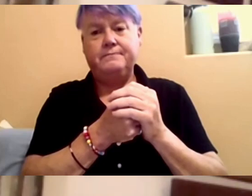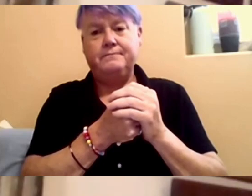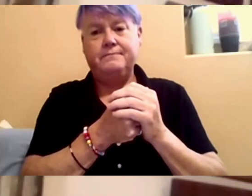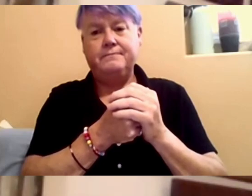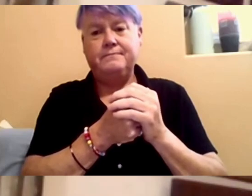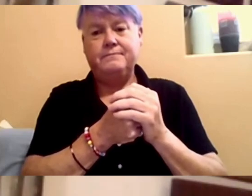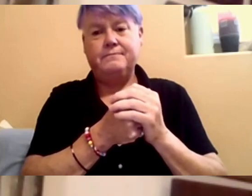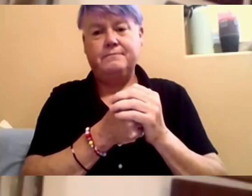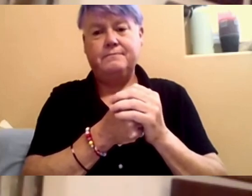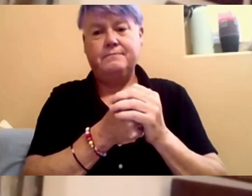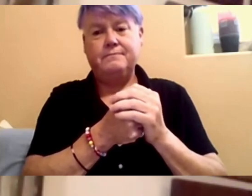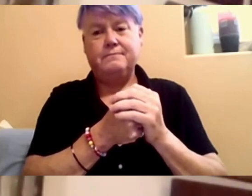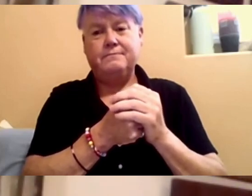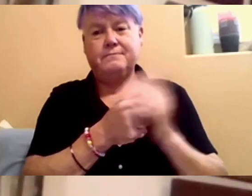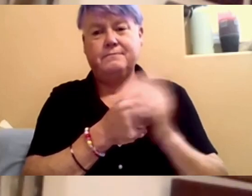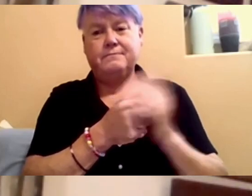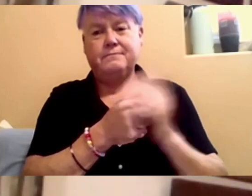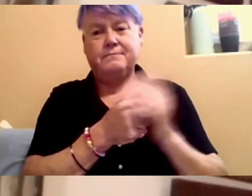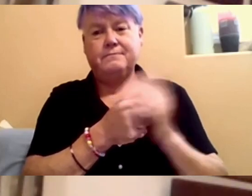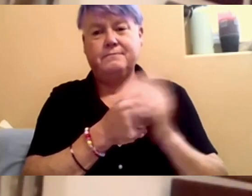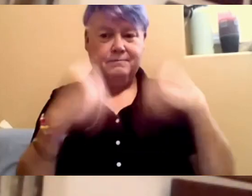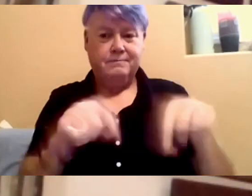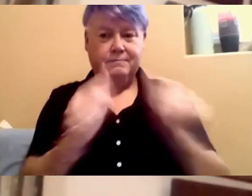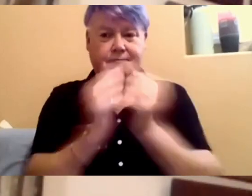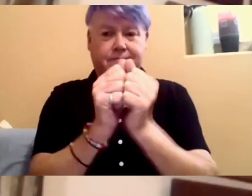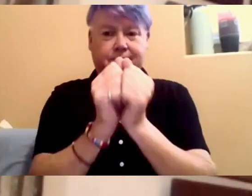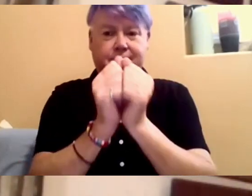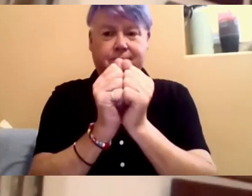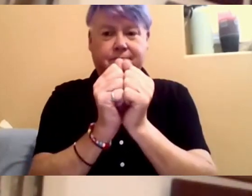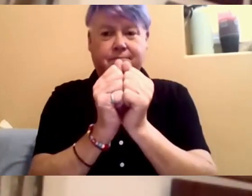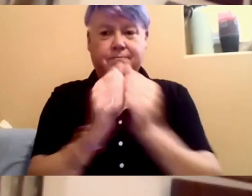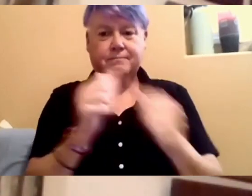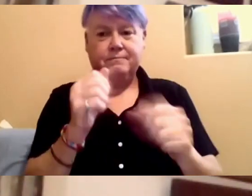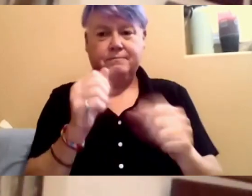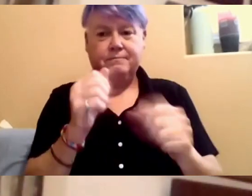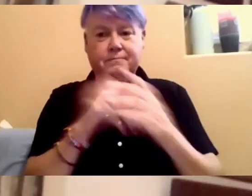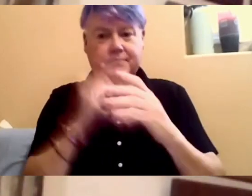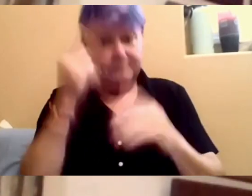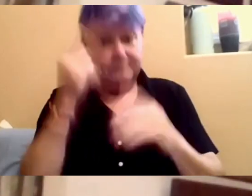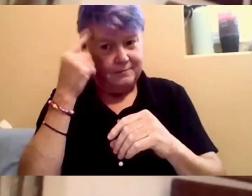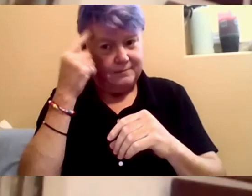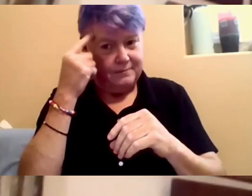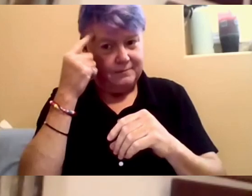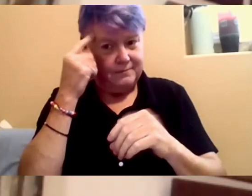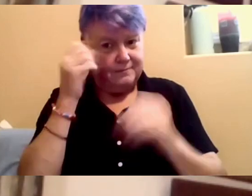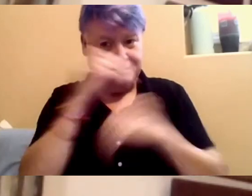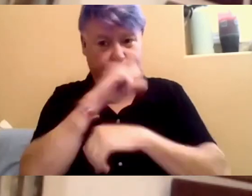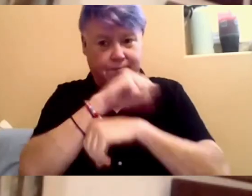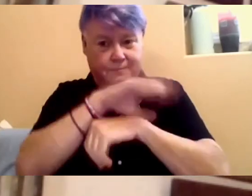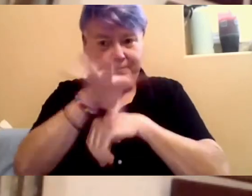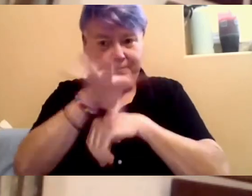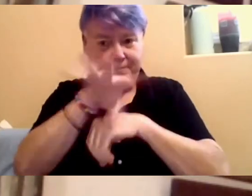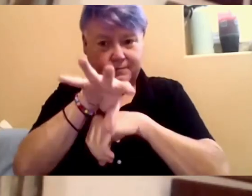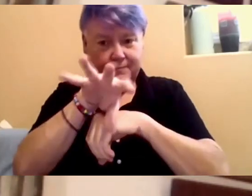their coming together in a sense, and the way that they influence each other